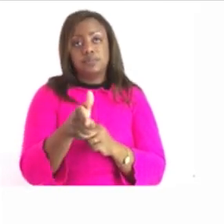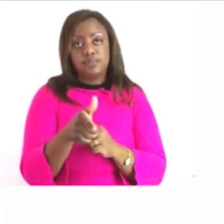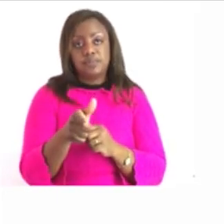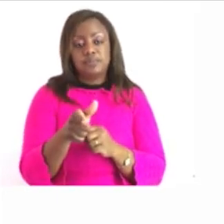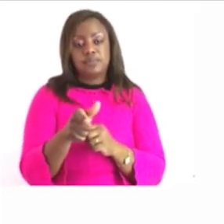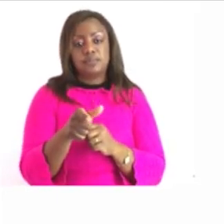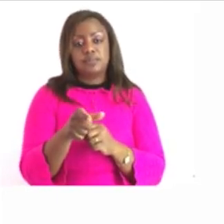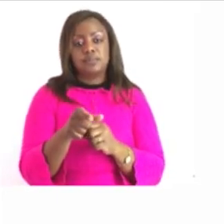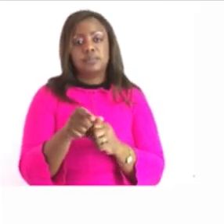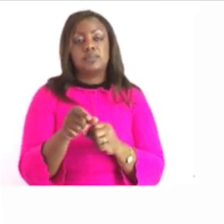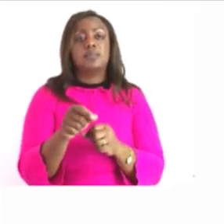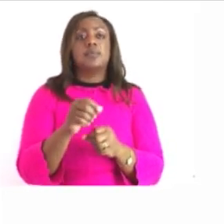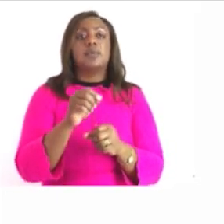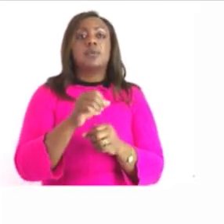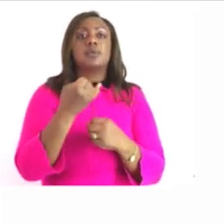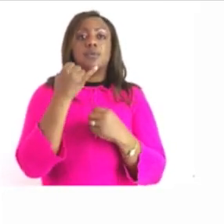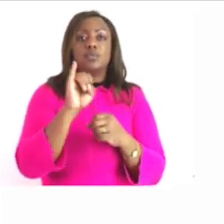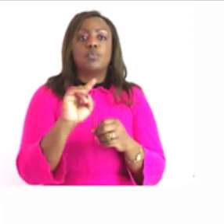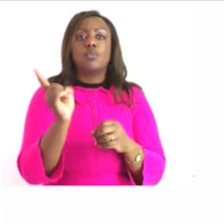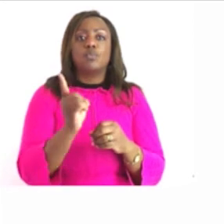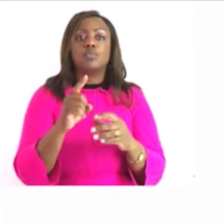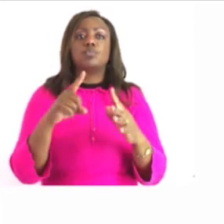bit on the board.